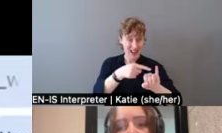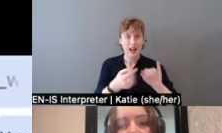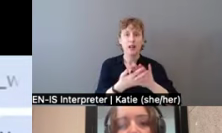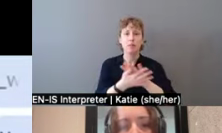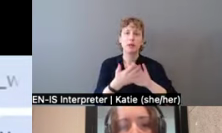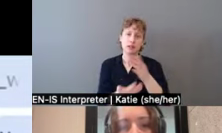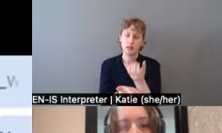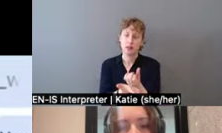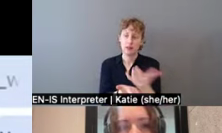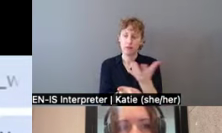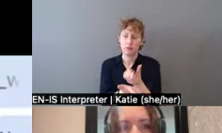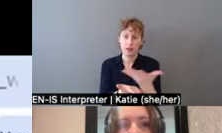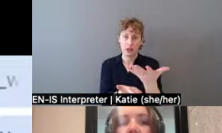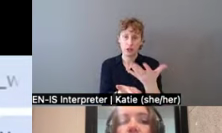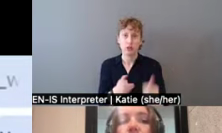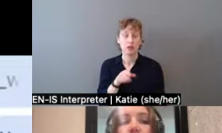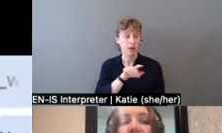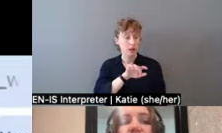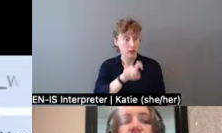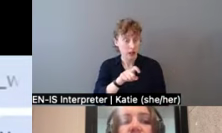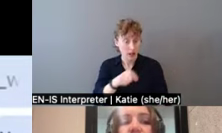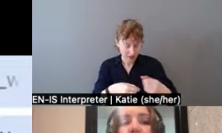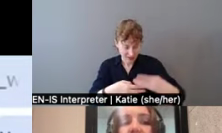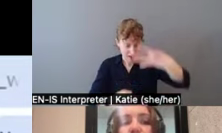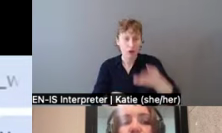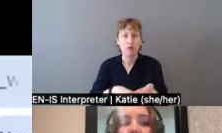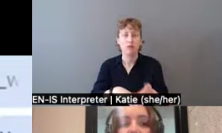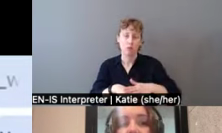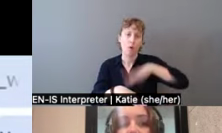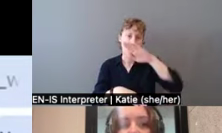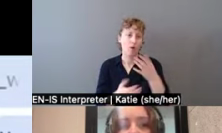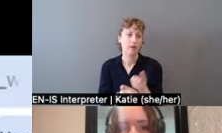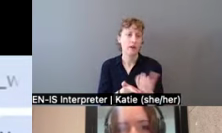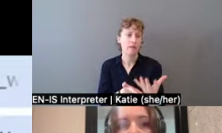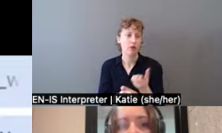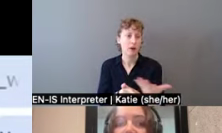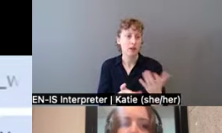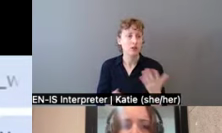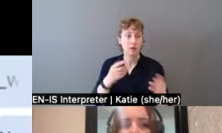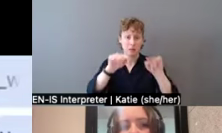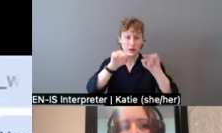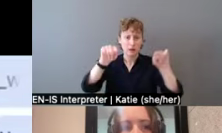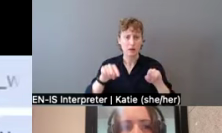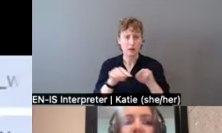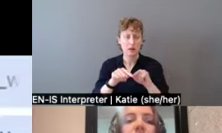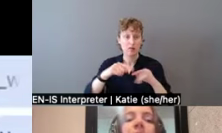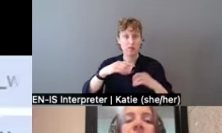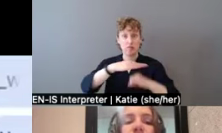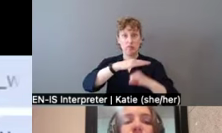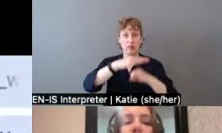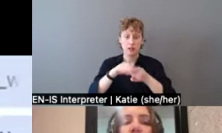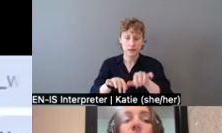information. It will give you more information on the question. So either it will tell you the character count limit, which is important to